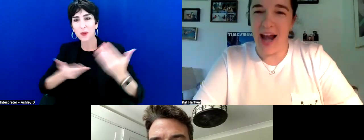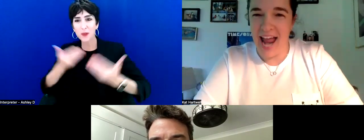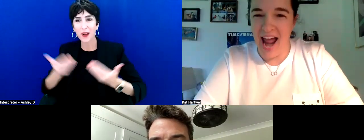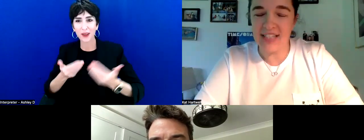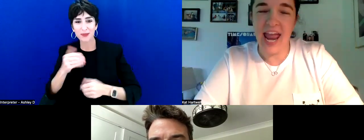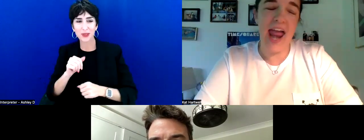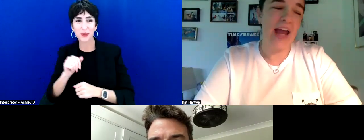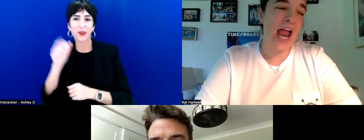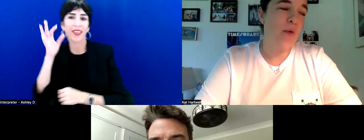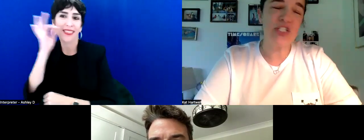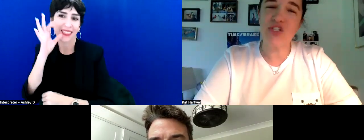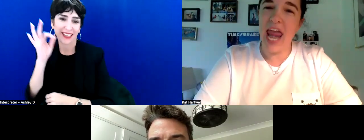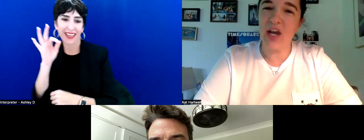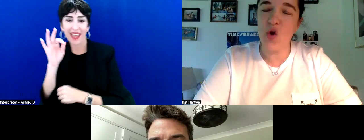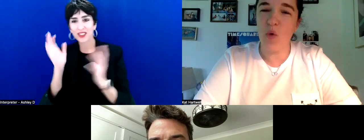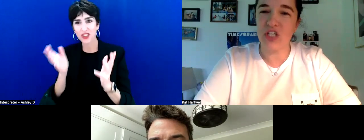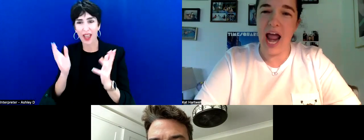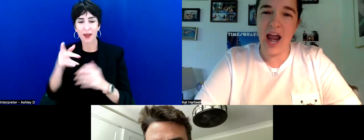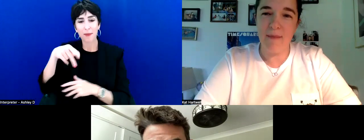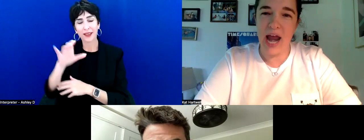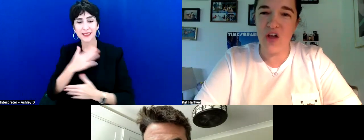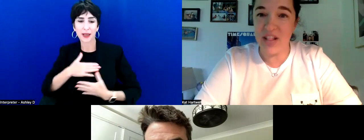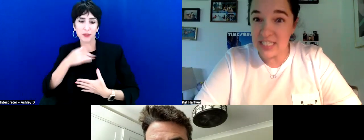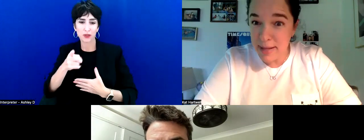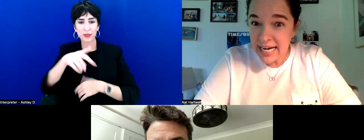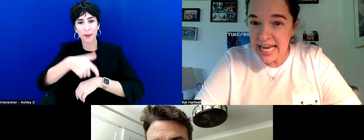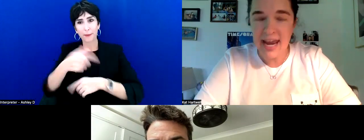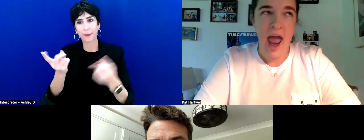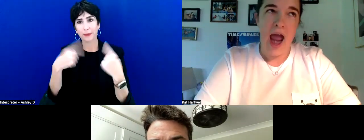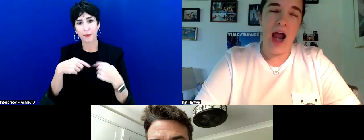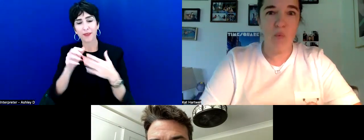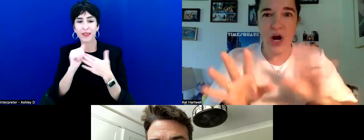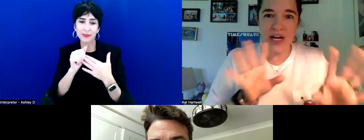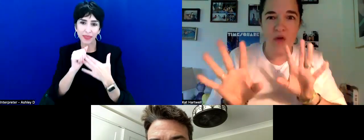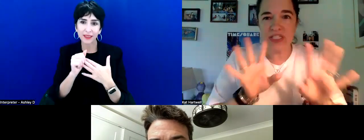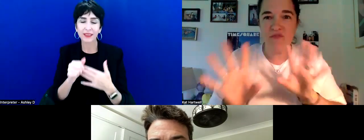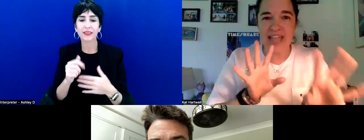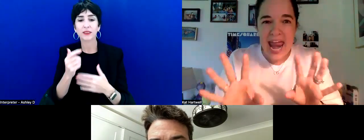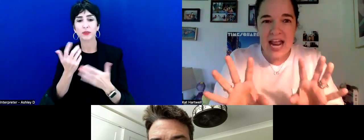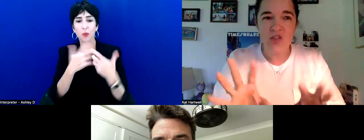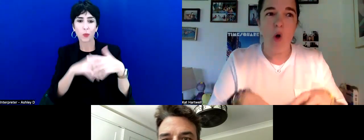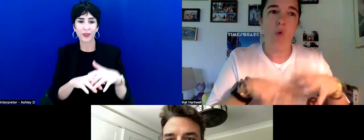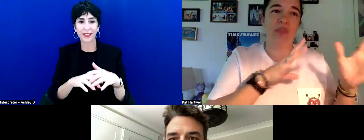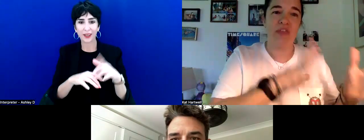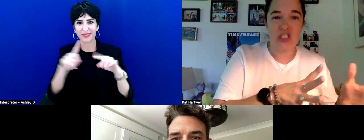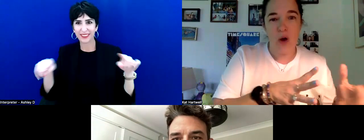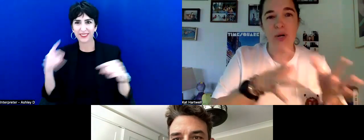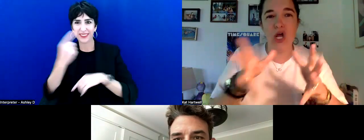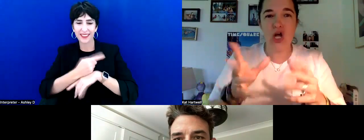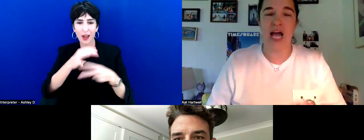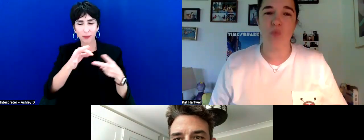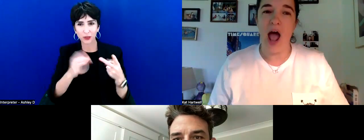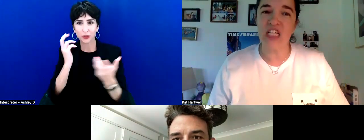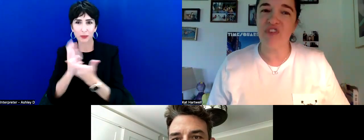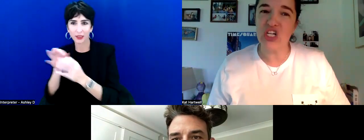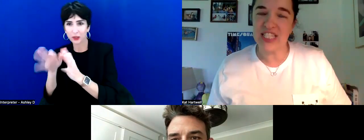Share podcast, and I appreciate you with the time and your flexibility and working out the different days with the